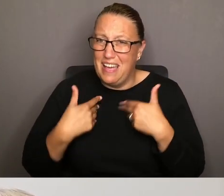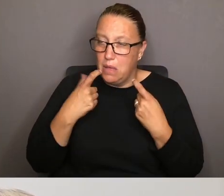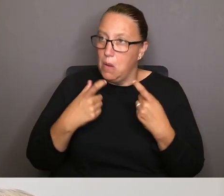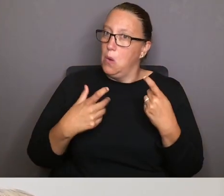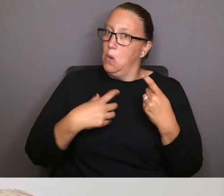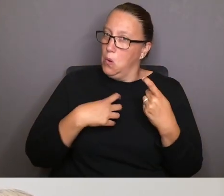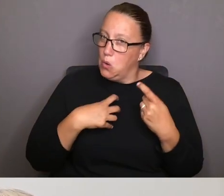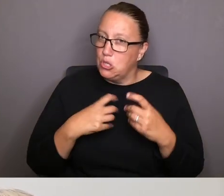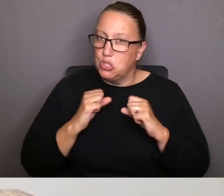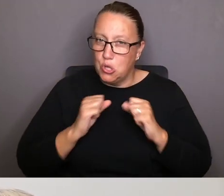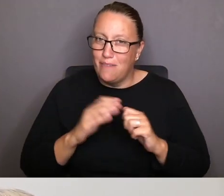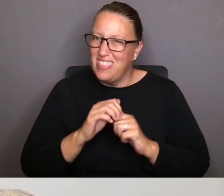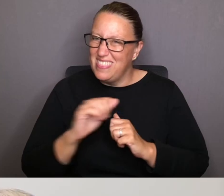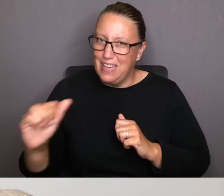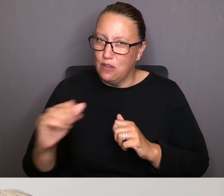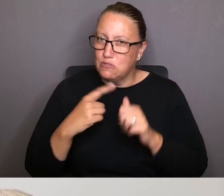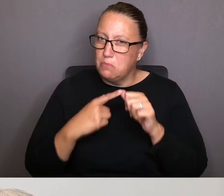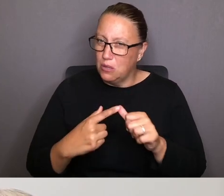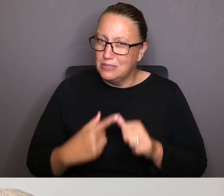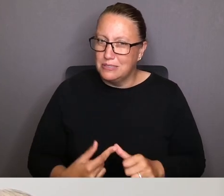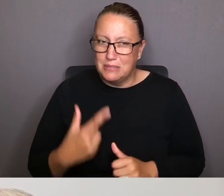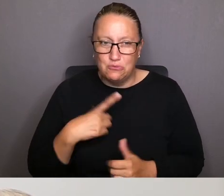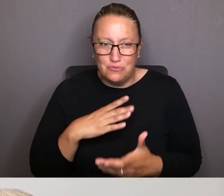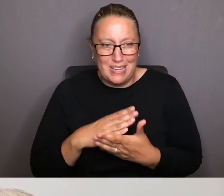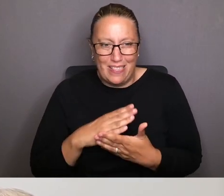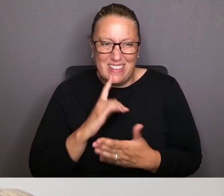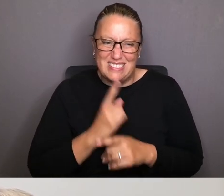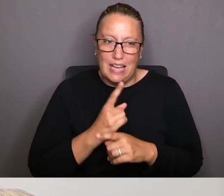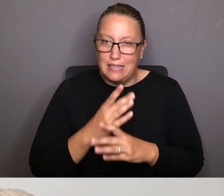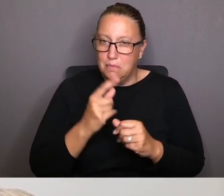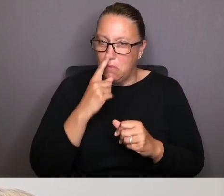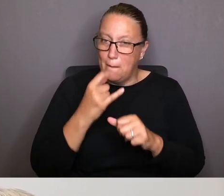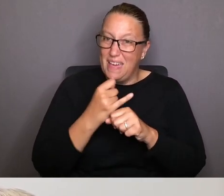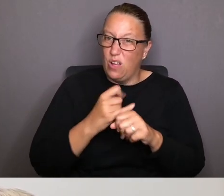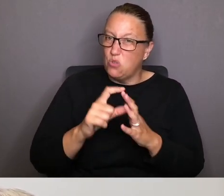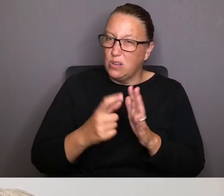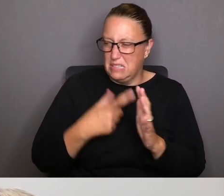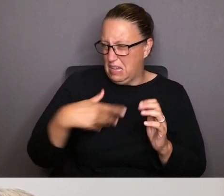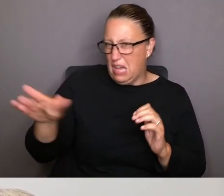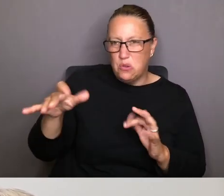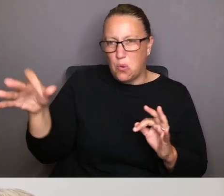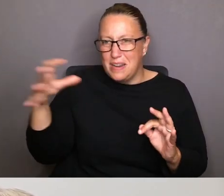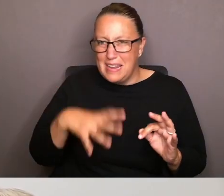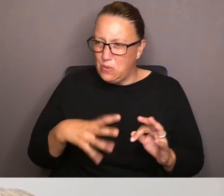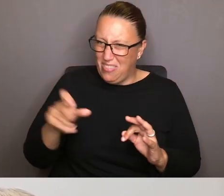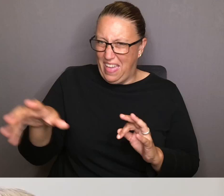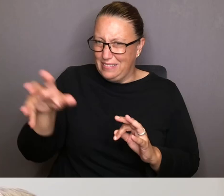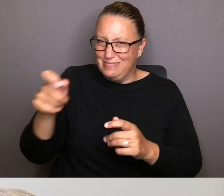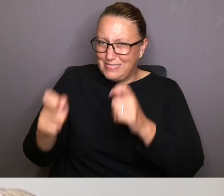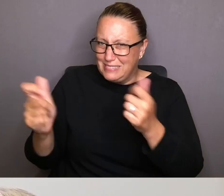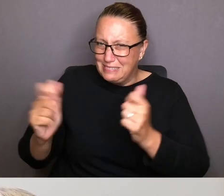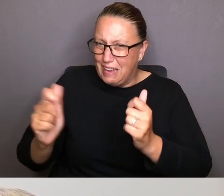Heather, bringing some of the concerns from our peers to you with some feedback on why they haven't